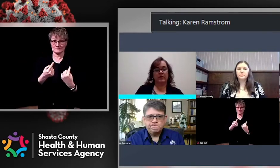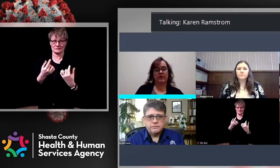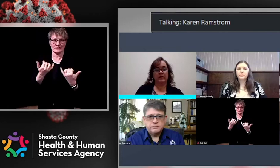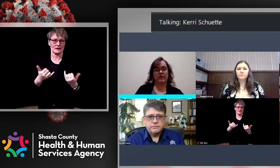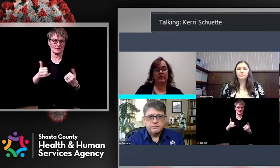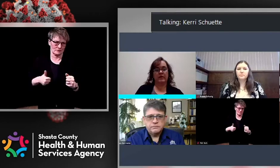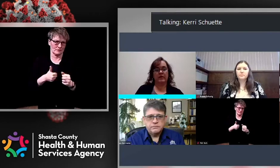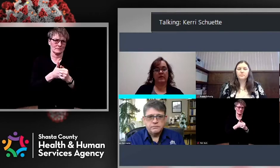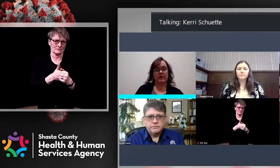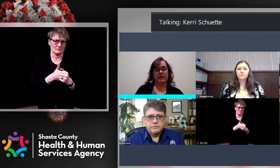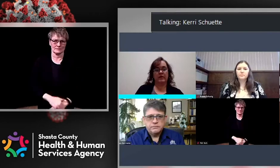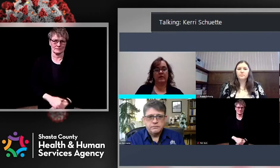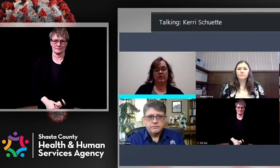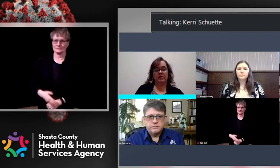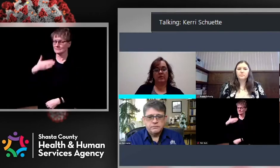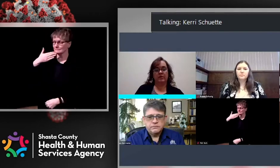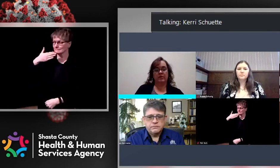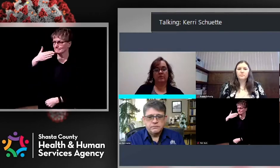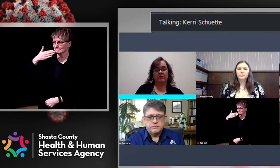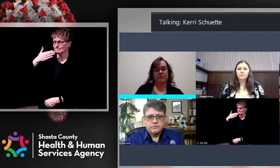All right. Thank you, Dr. Ramstrom.